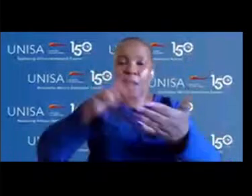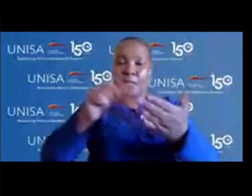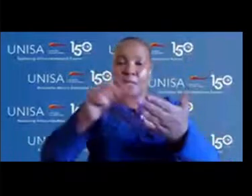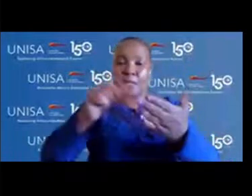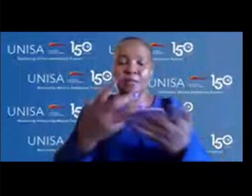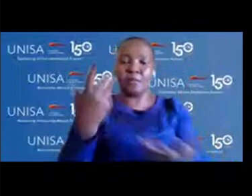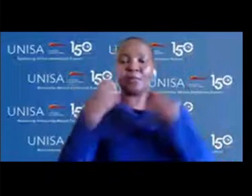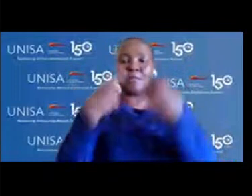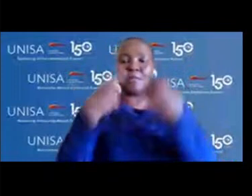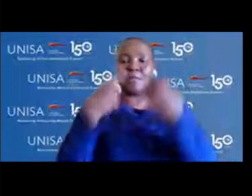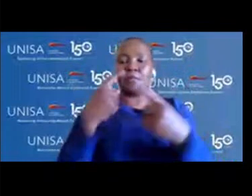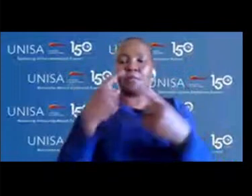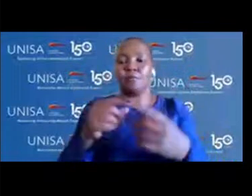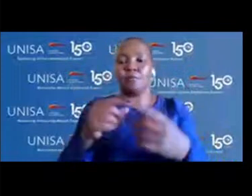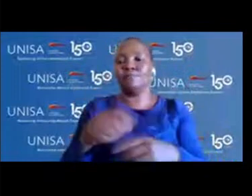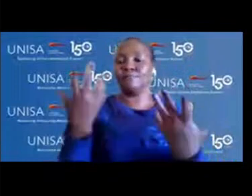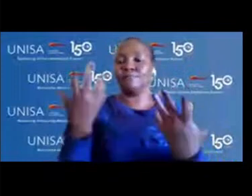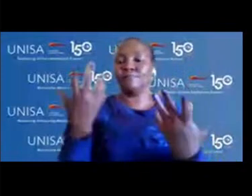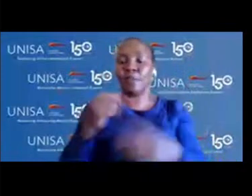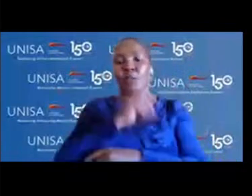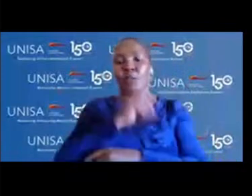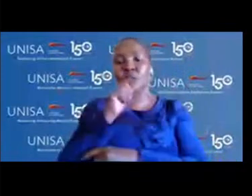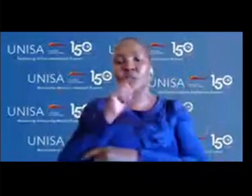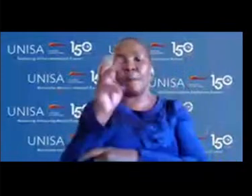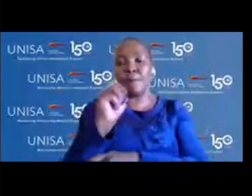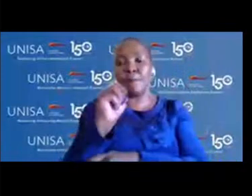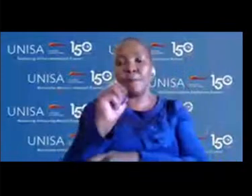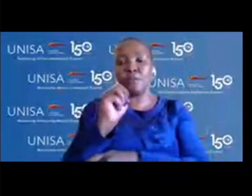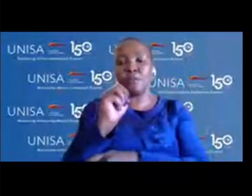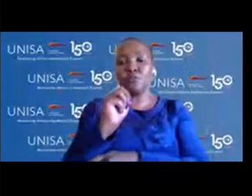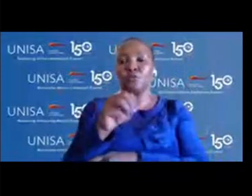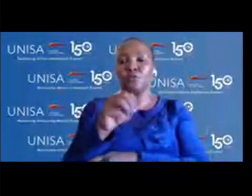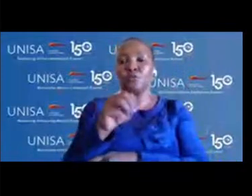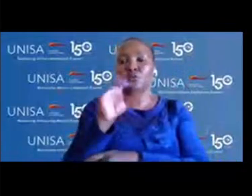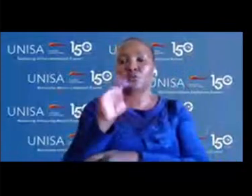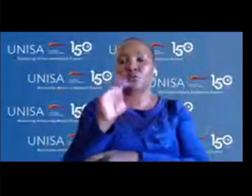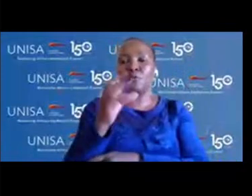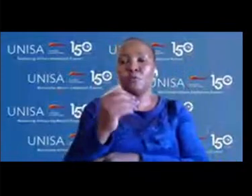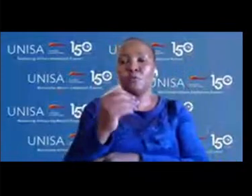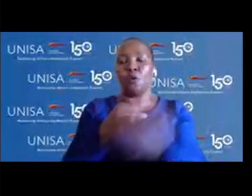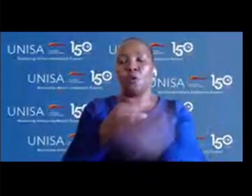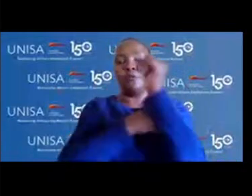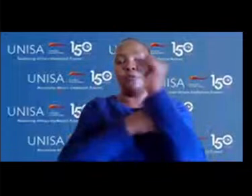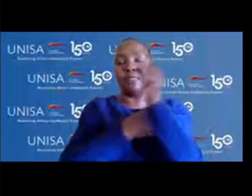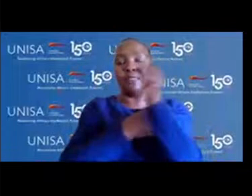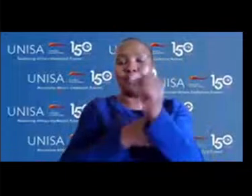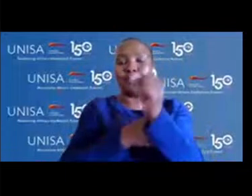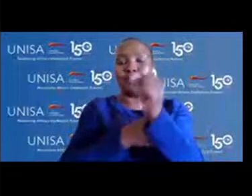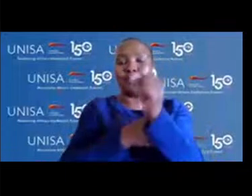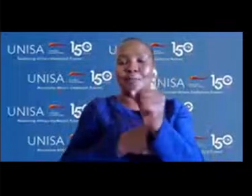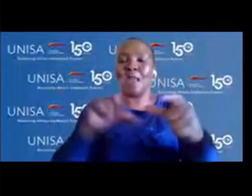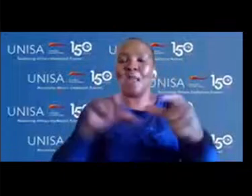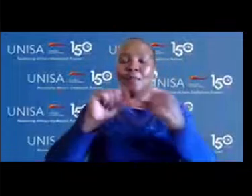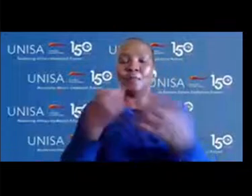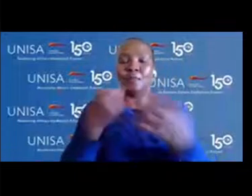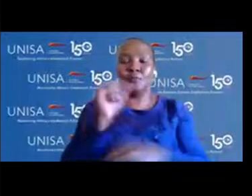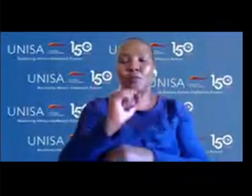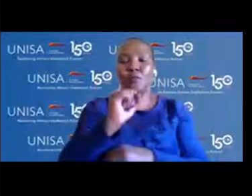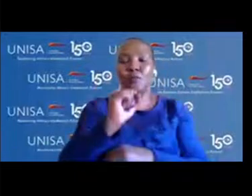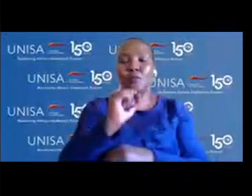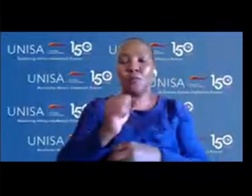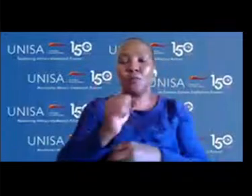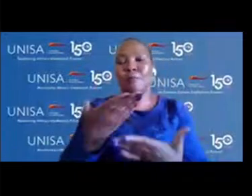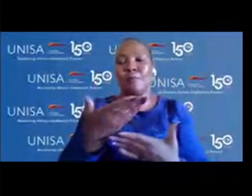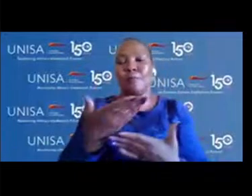script, you can use Microsoft Office Lens app to scan your paper and make sure